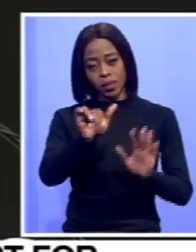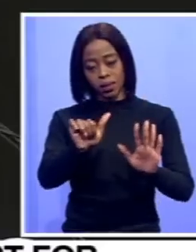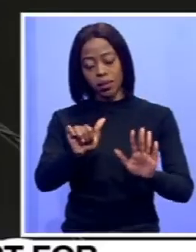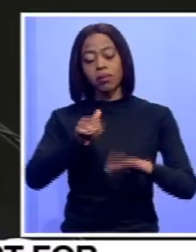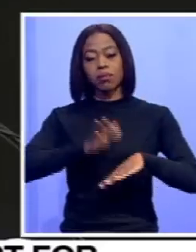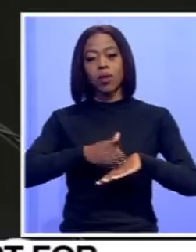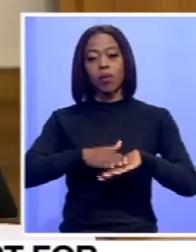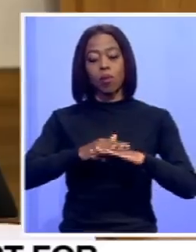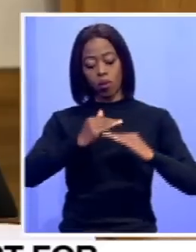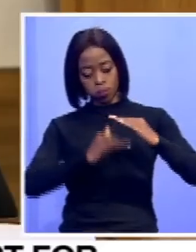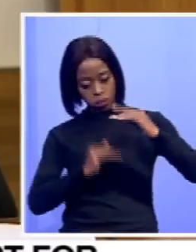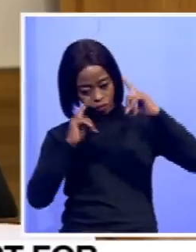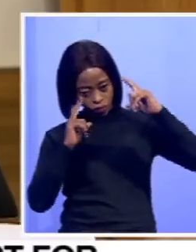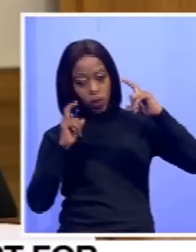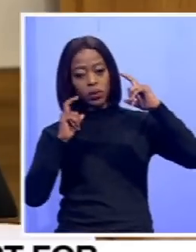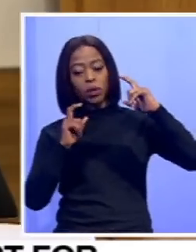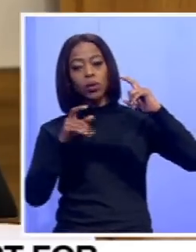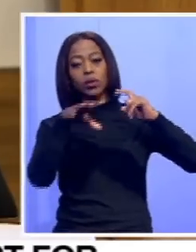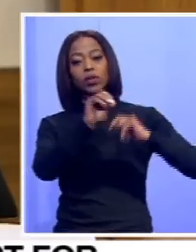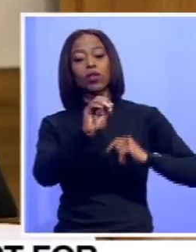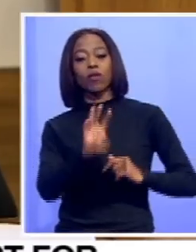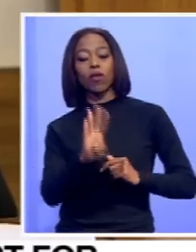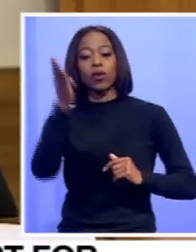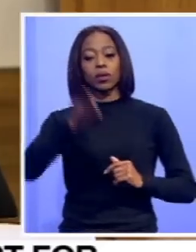the bottom photograph that reflects